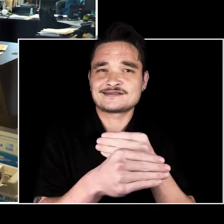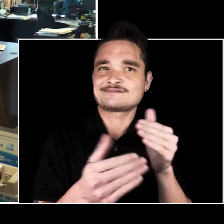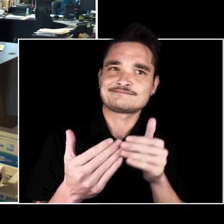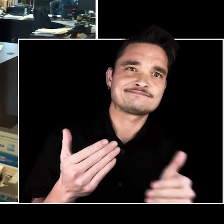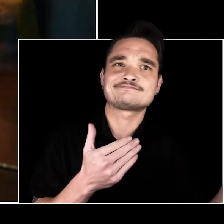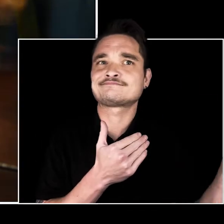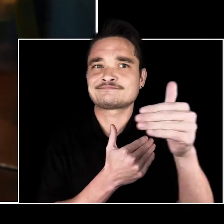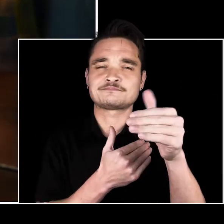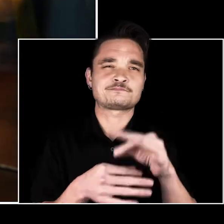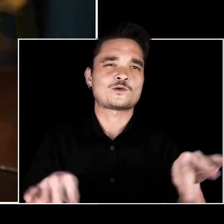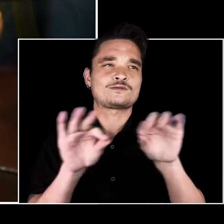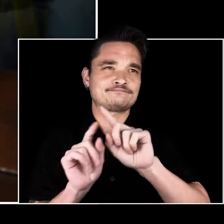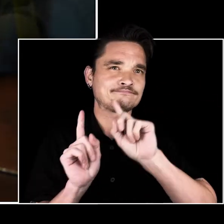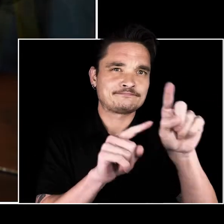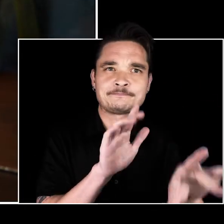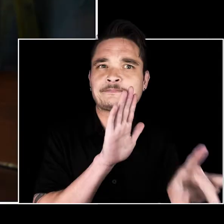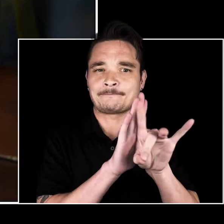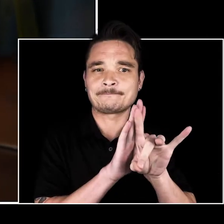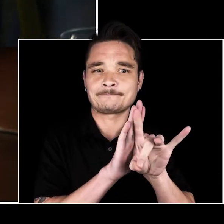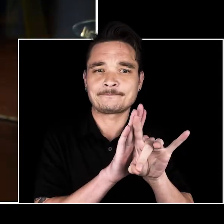so plan ahead.